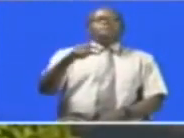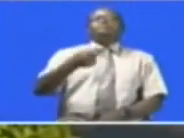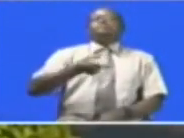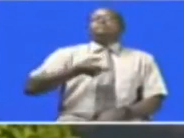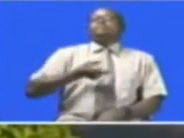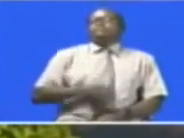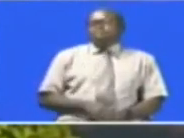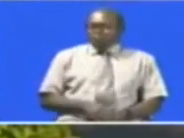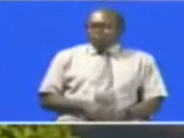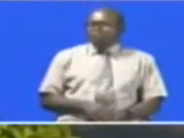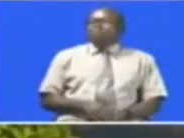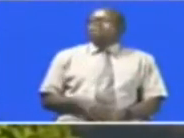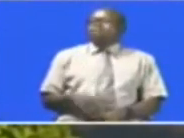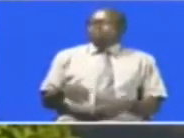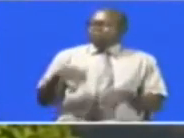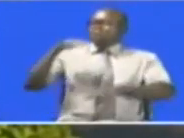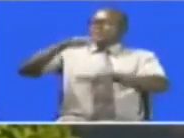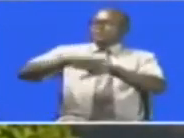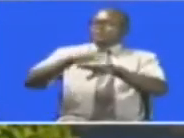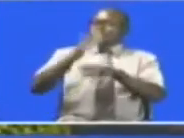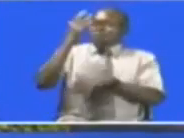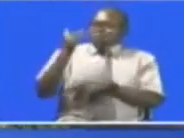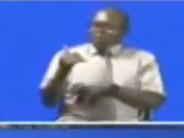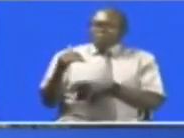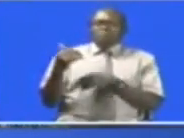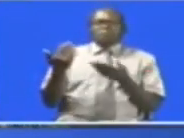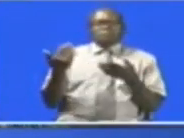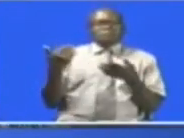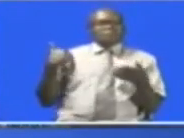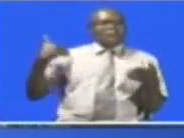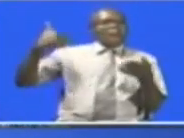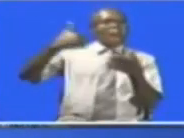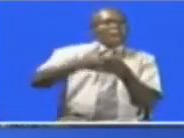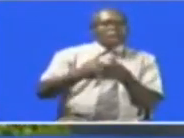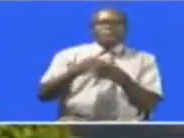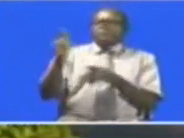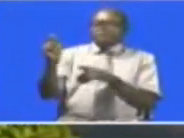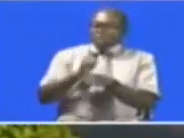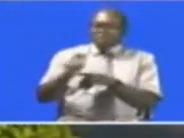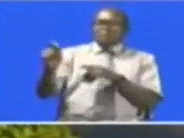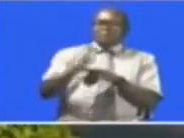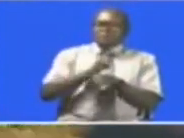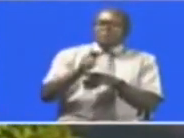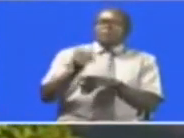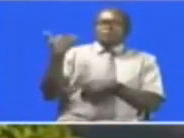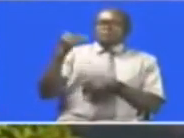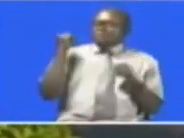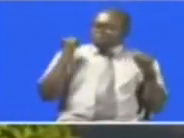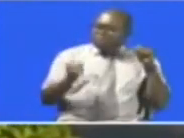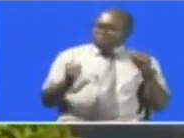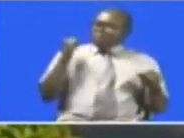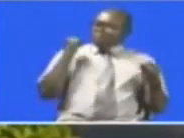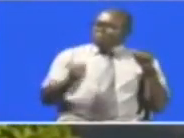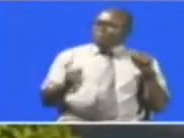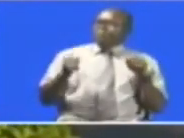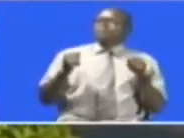It was a milestone for you because, I mean, it has been a long way coming. Yes. In terms of your upbringing, you used to run